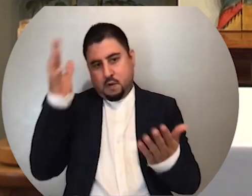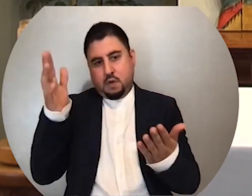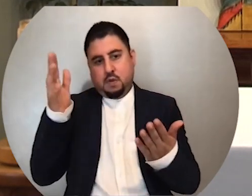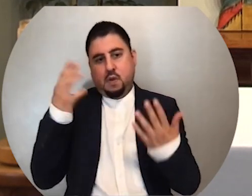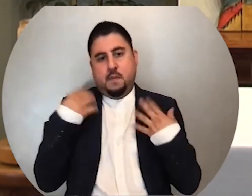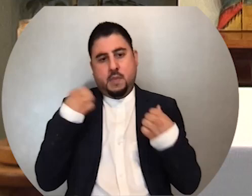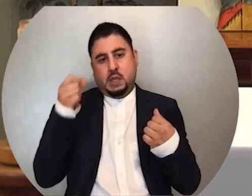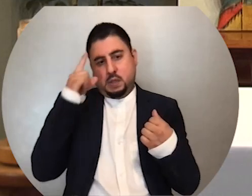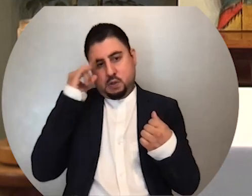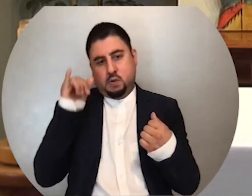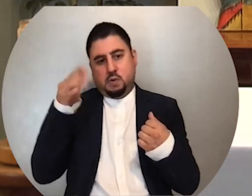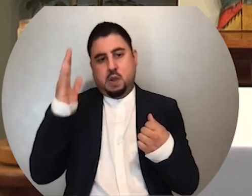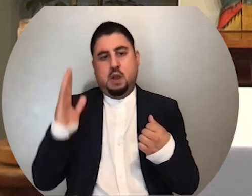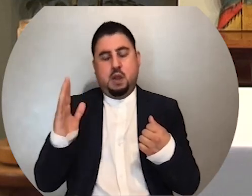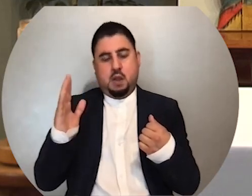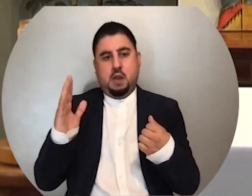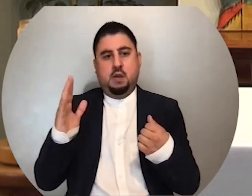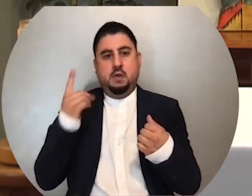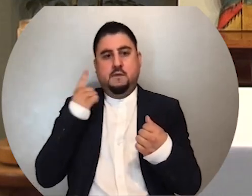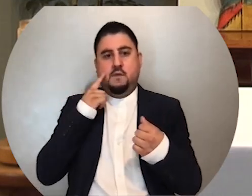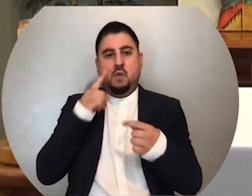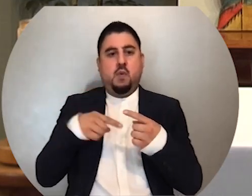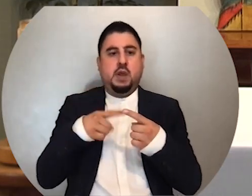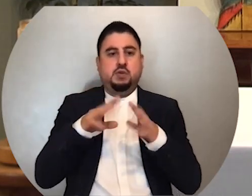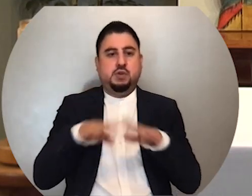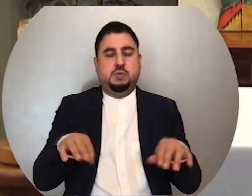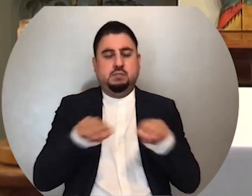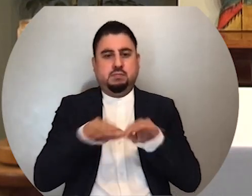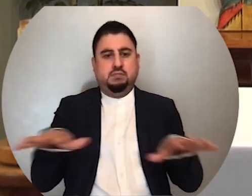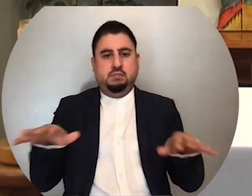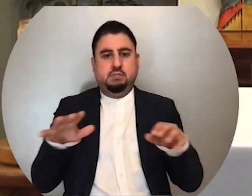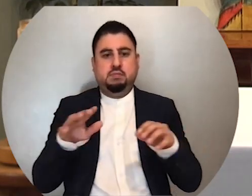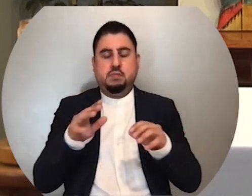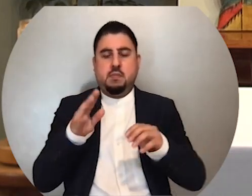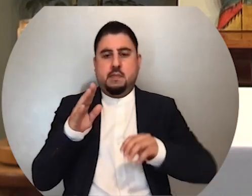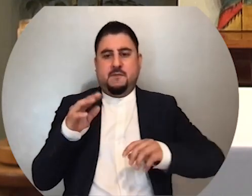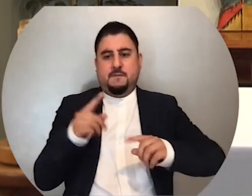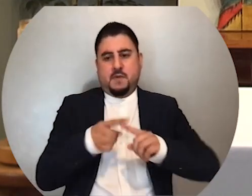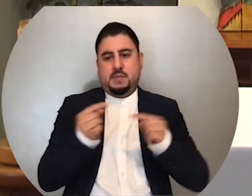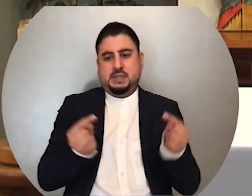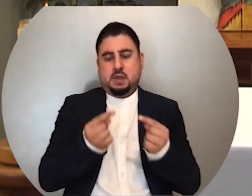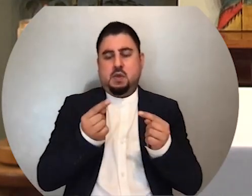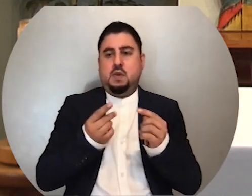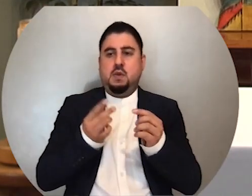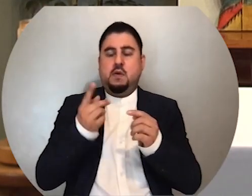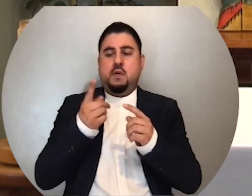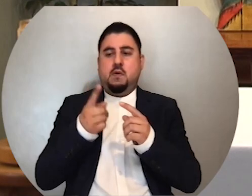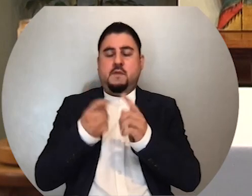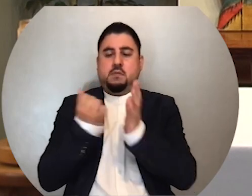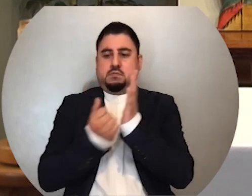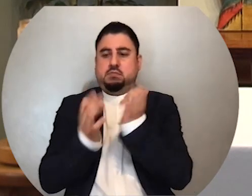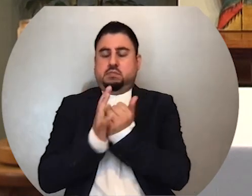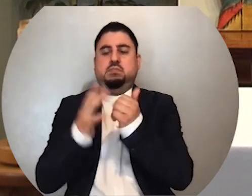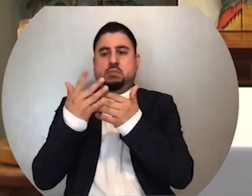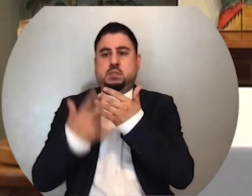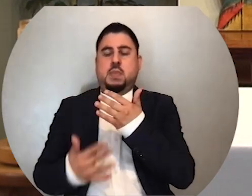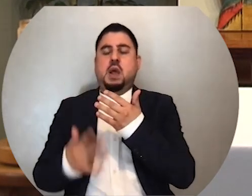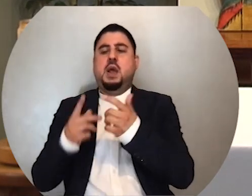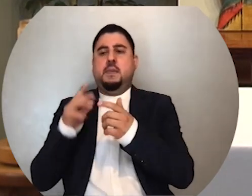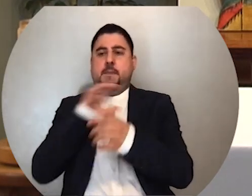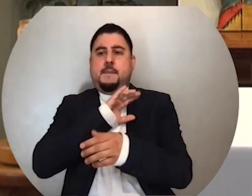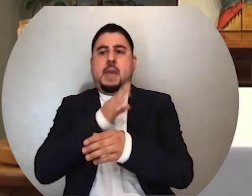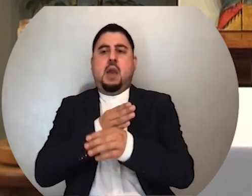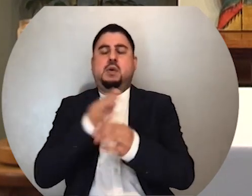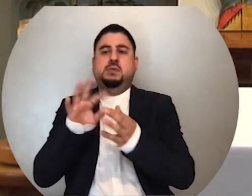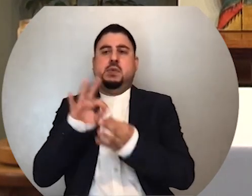Father, Almighty and Eternal God. For when your children were scattered afar by sin, through the blood of your Son and the power of the Spirit,